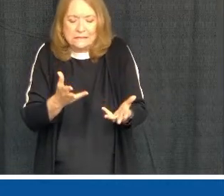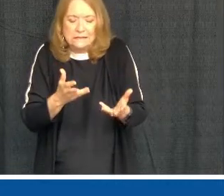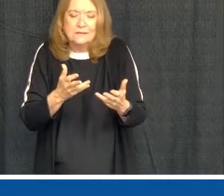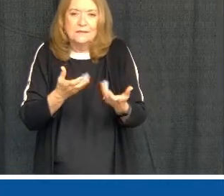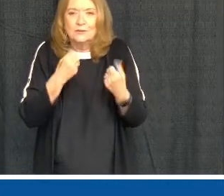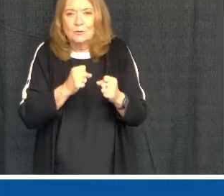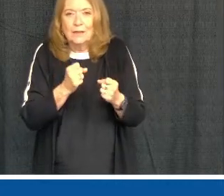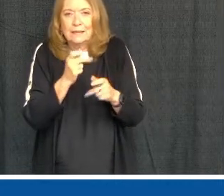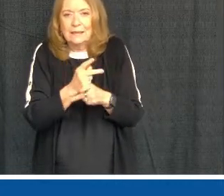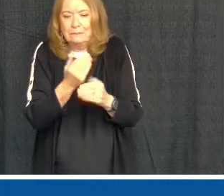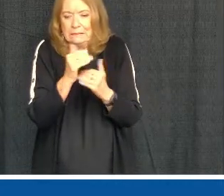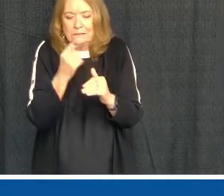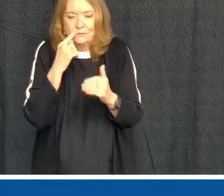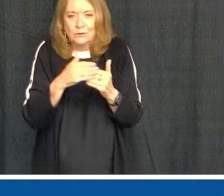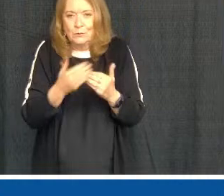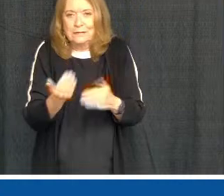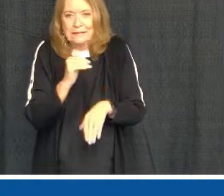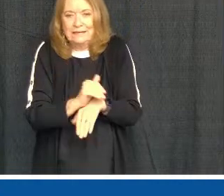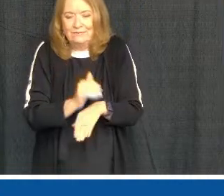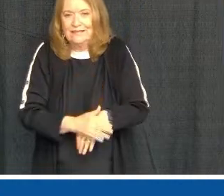it minimal for the rest of the evening.